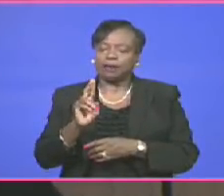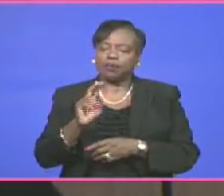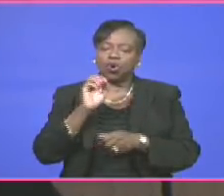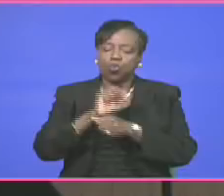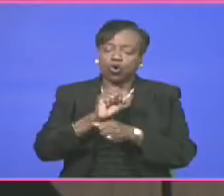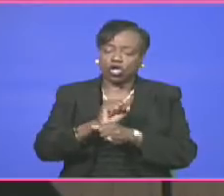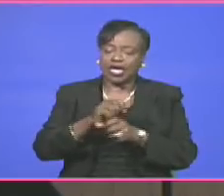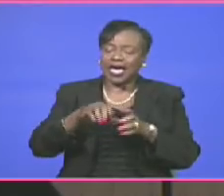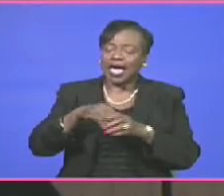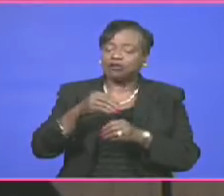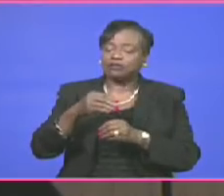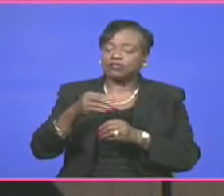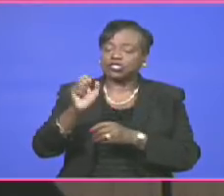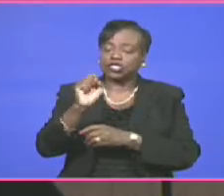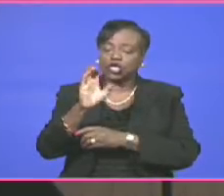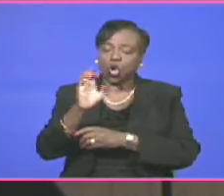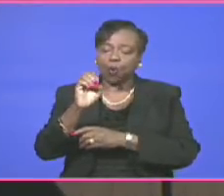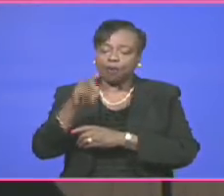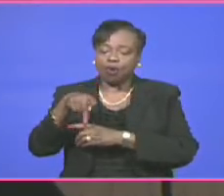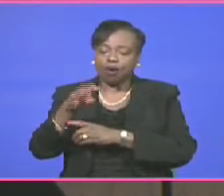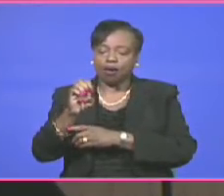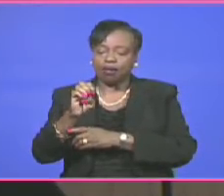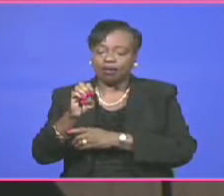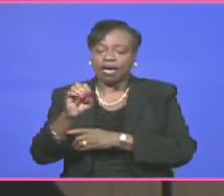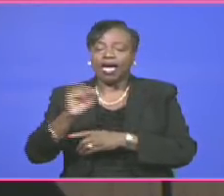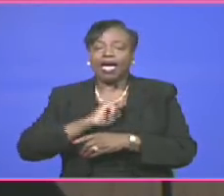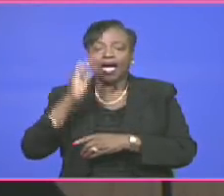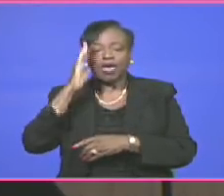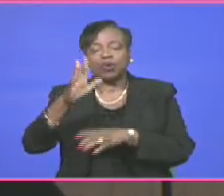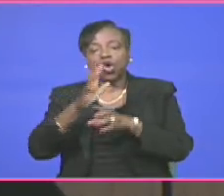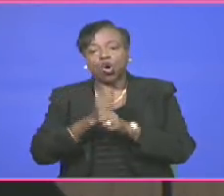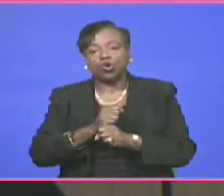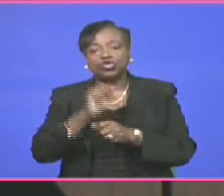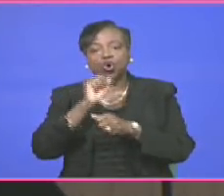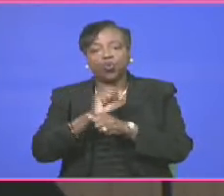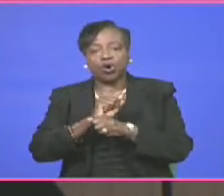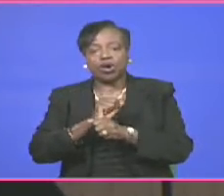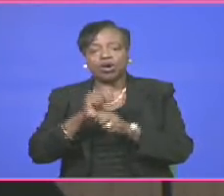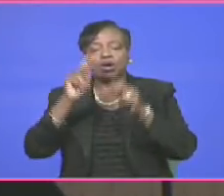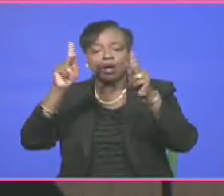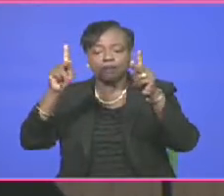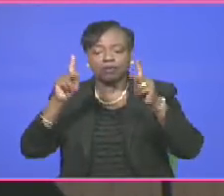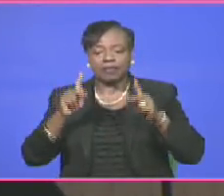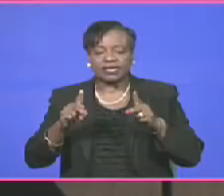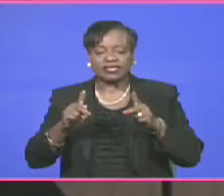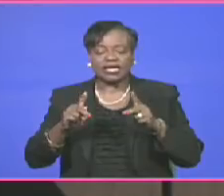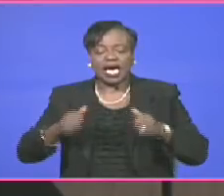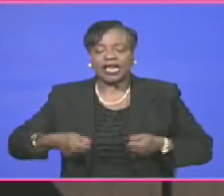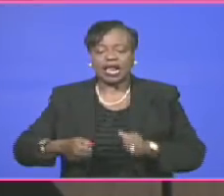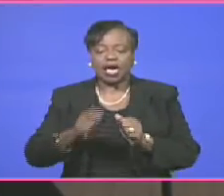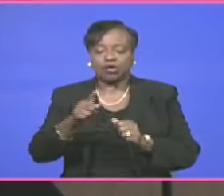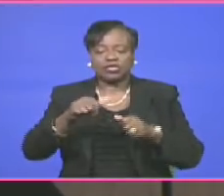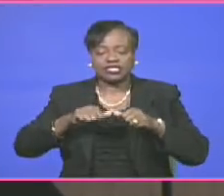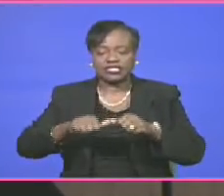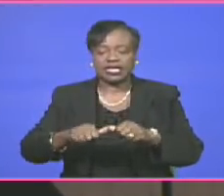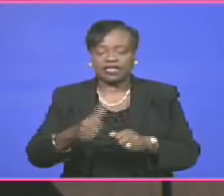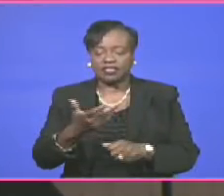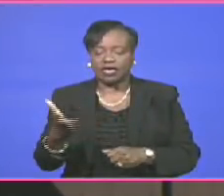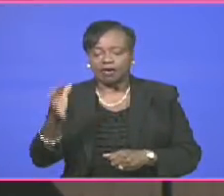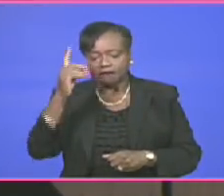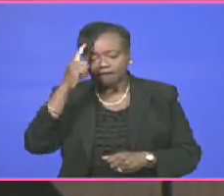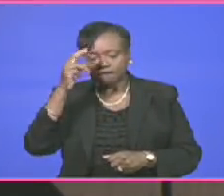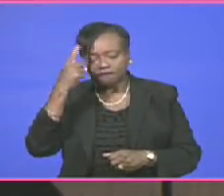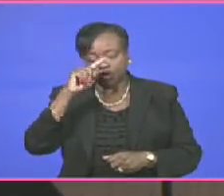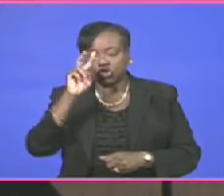scope. I will hold your work permit, allow you to remain in the detention center for 2 days, give you a